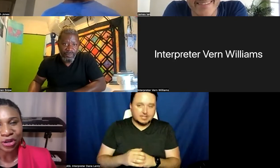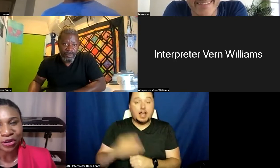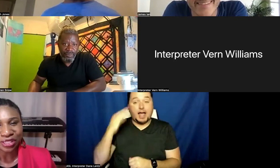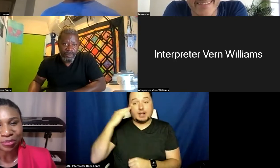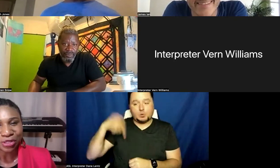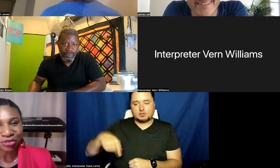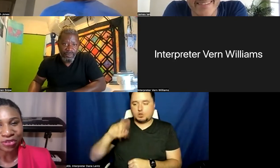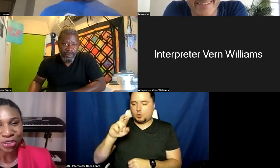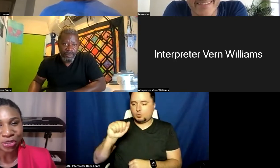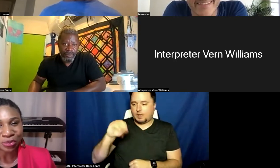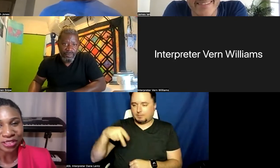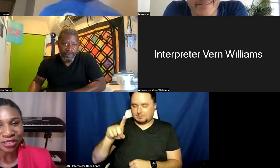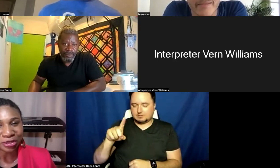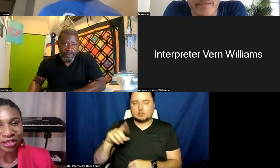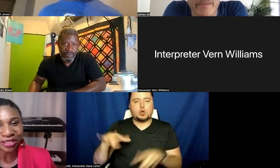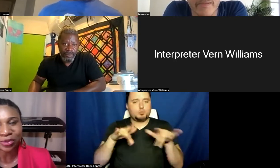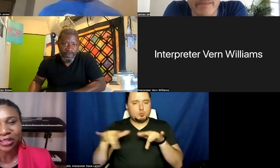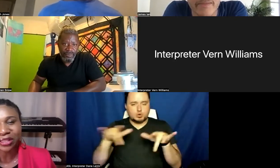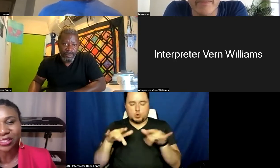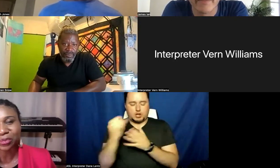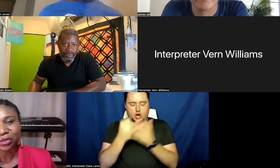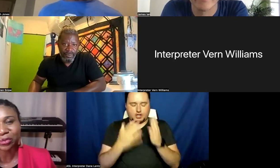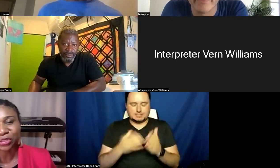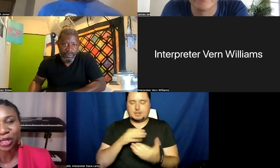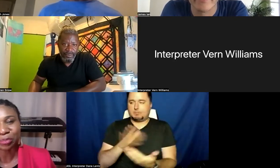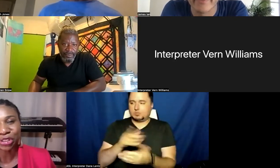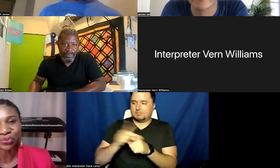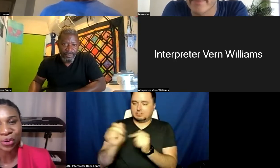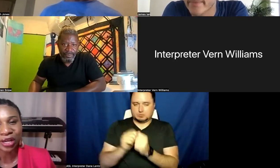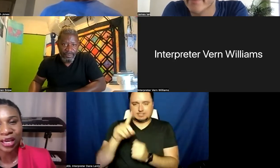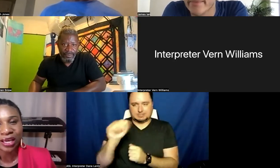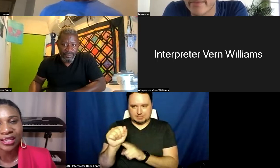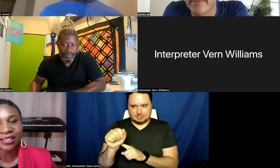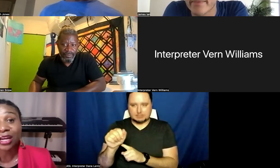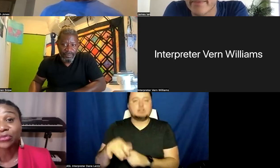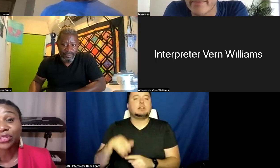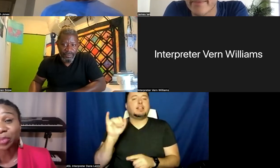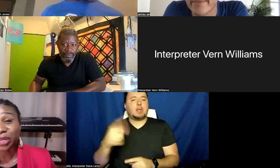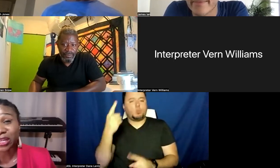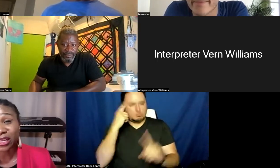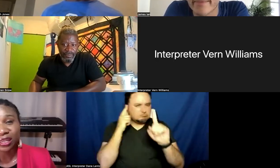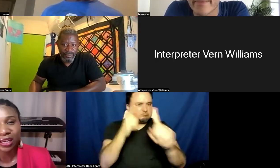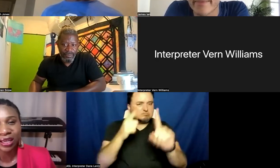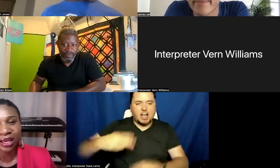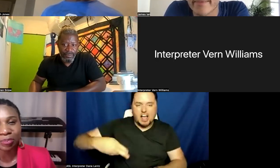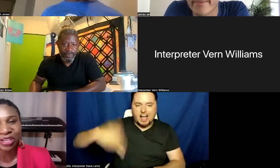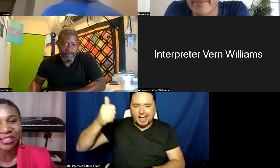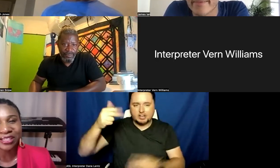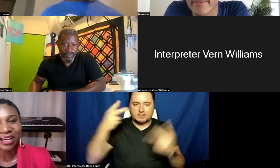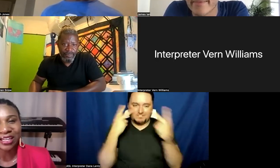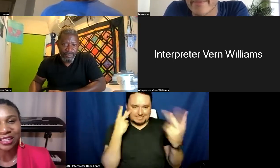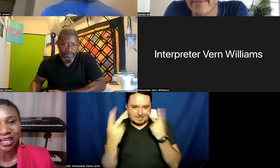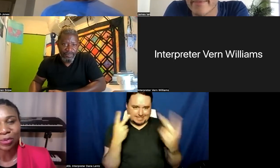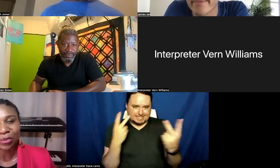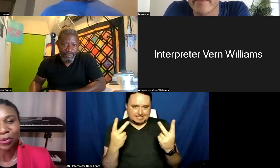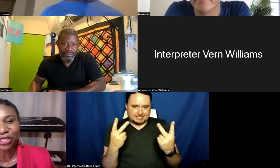recording artists and music professionals with disabilities, one of the things that we really try to push for is higher visibility. Because at the